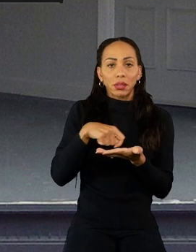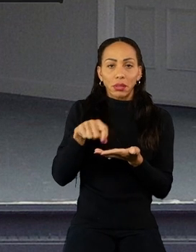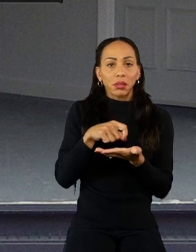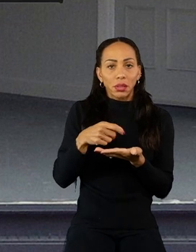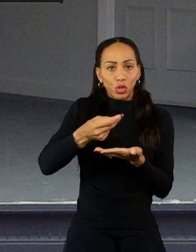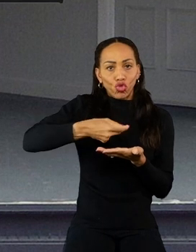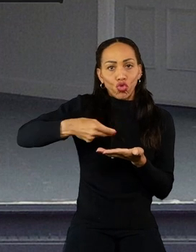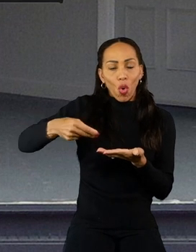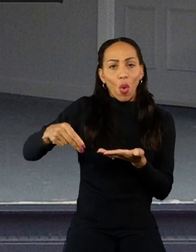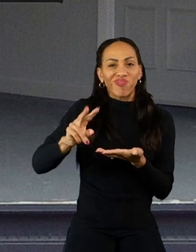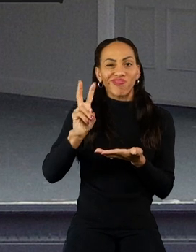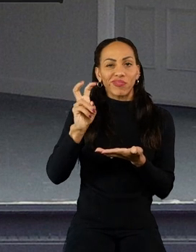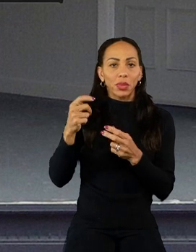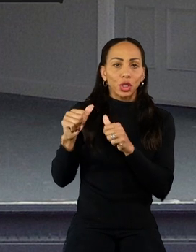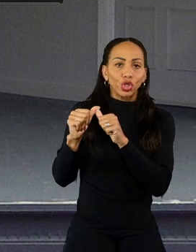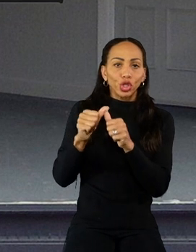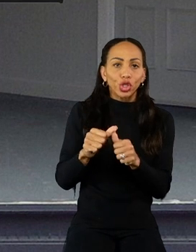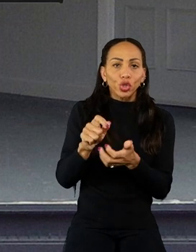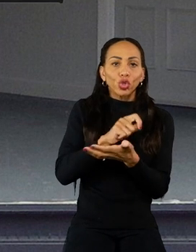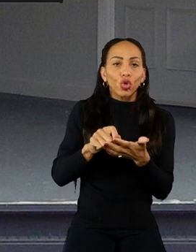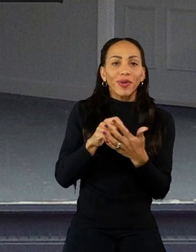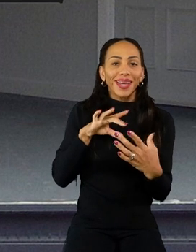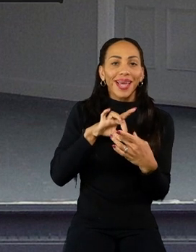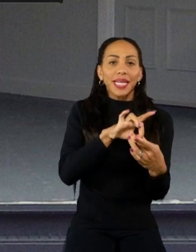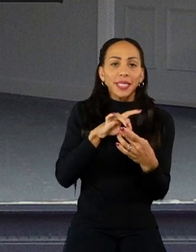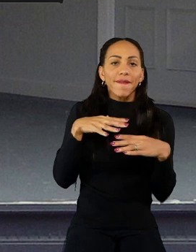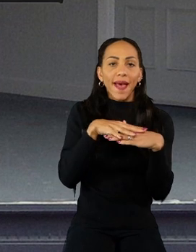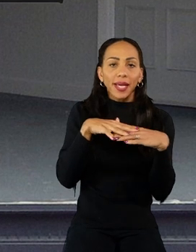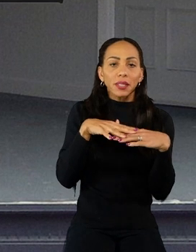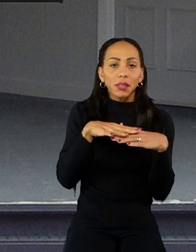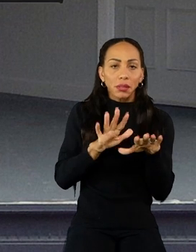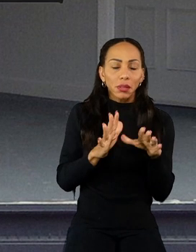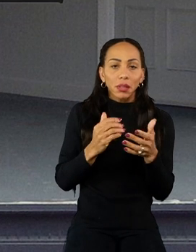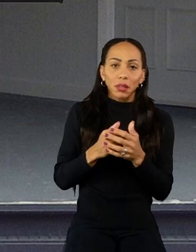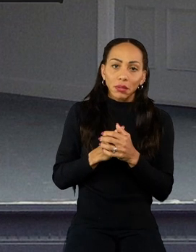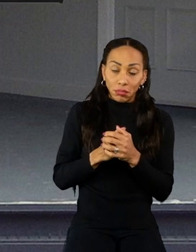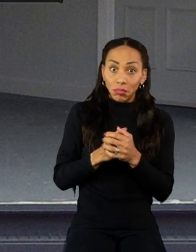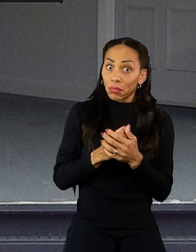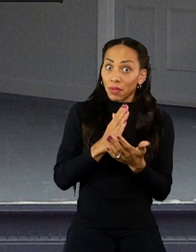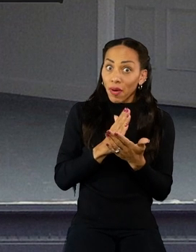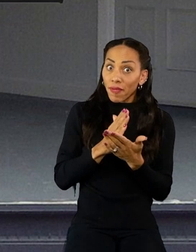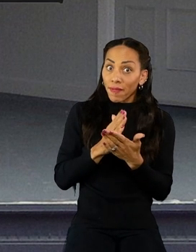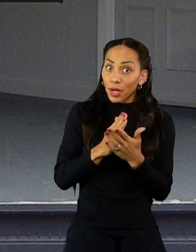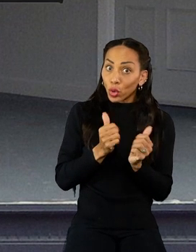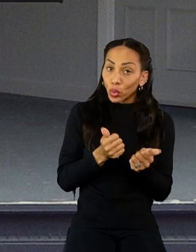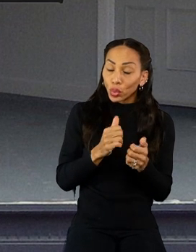and a pen and a kind of like a to draw like a traditional drawing interface for it.